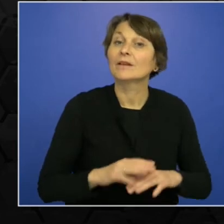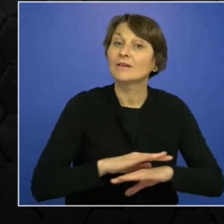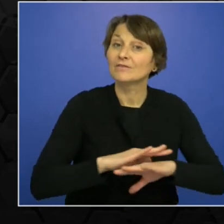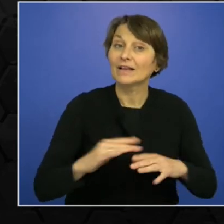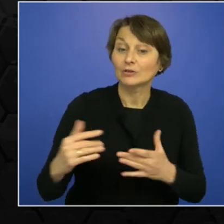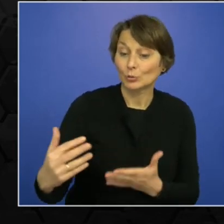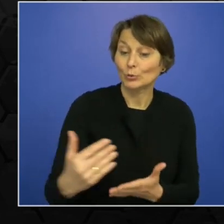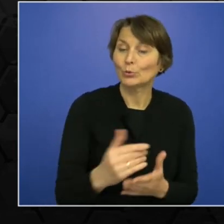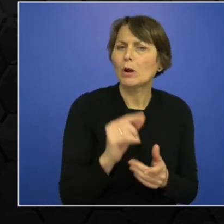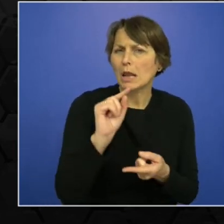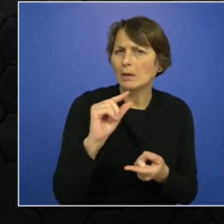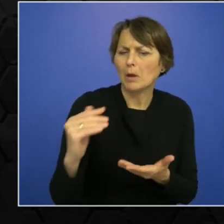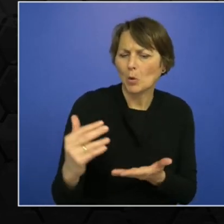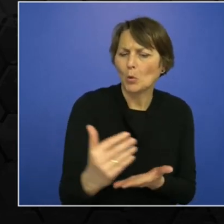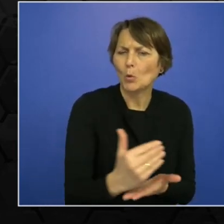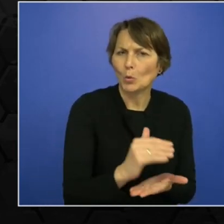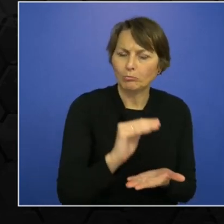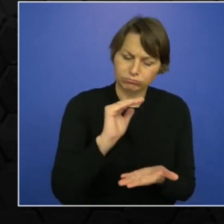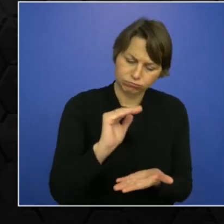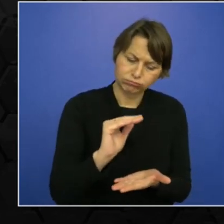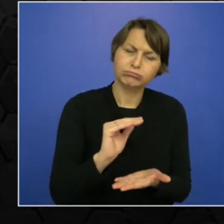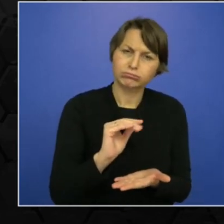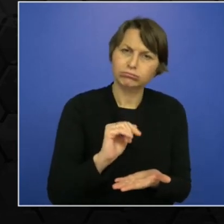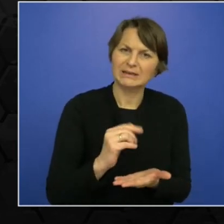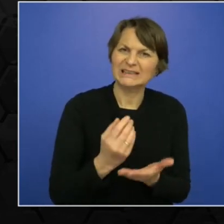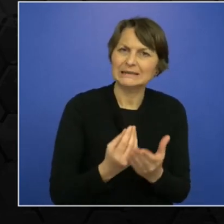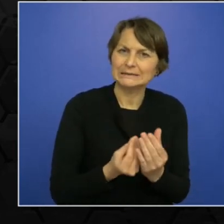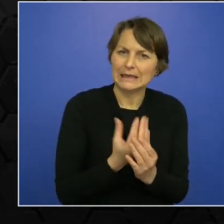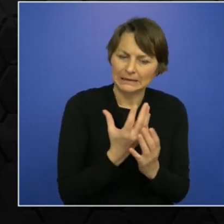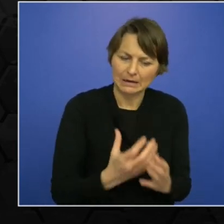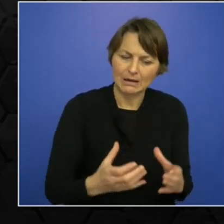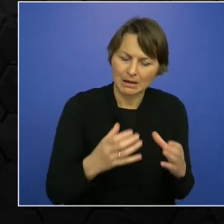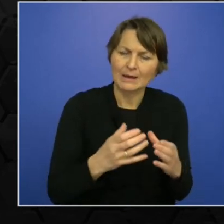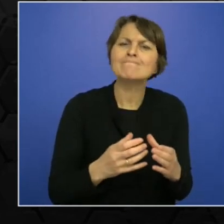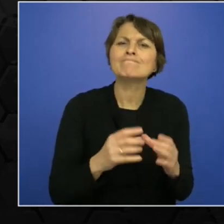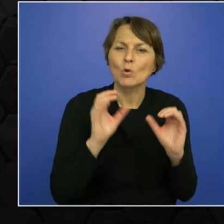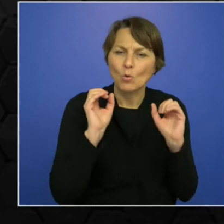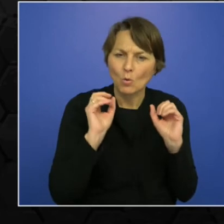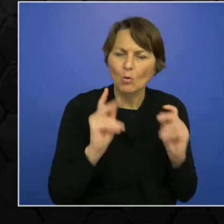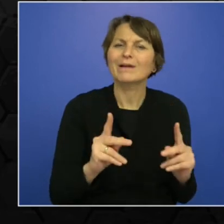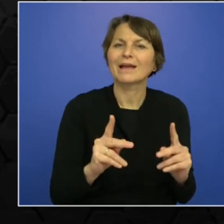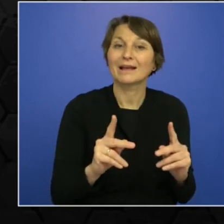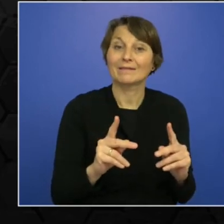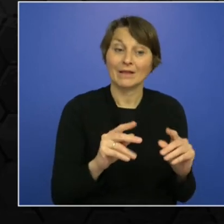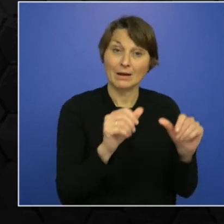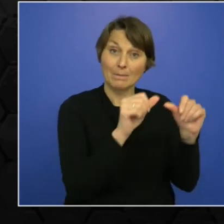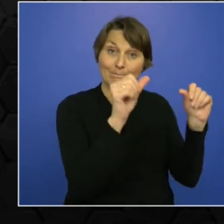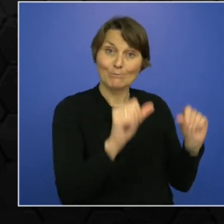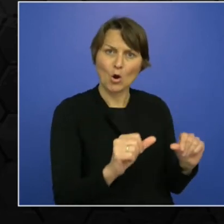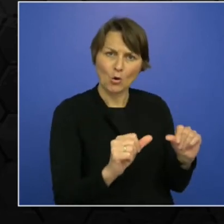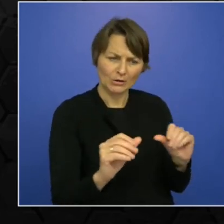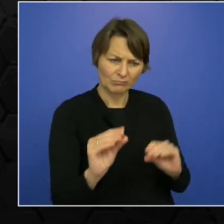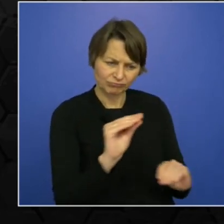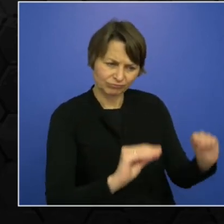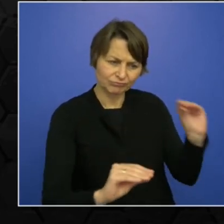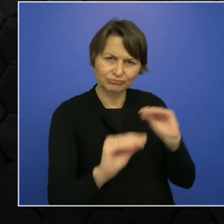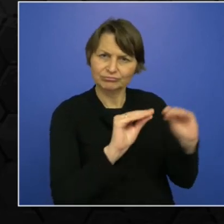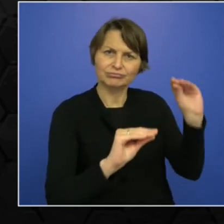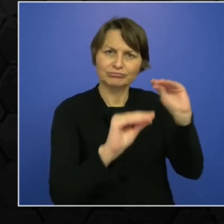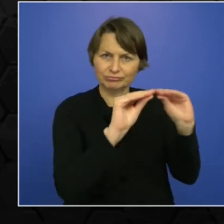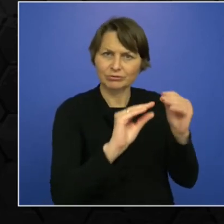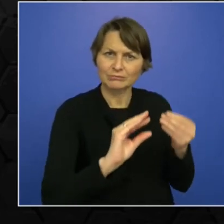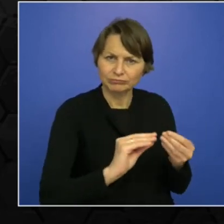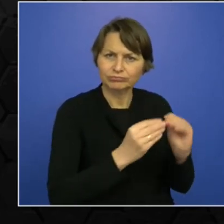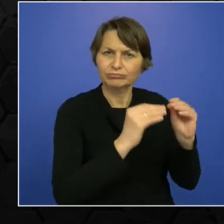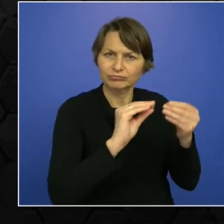felt we had enough to at least try building and testing it on our model, we built we fed our data